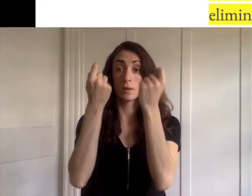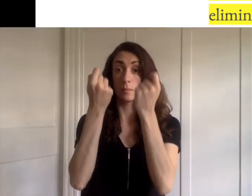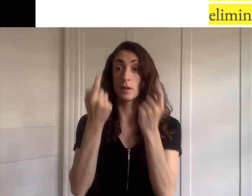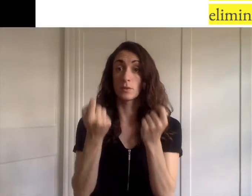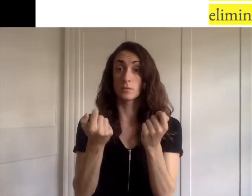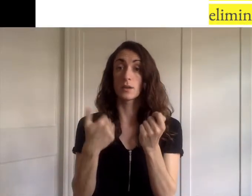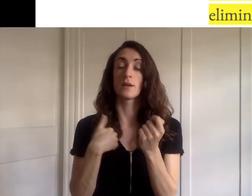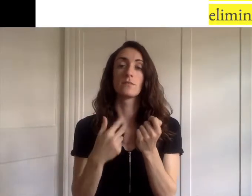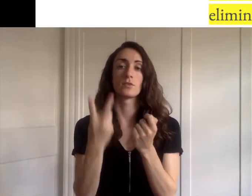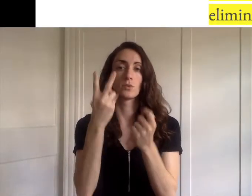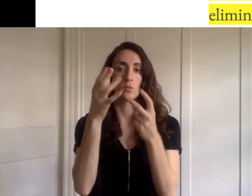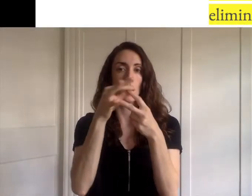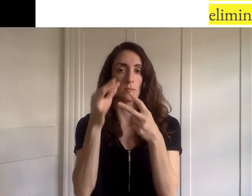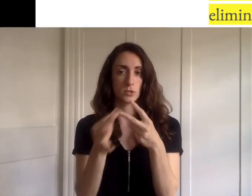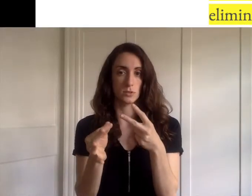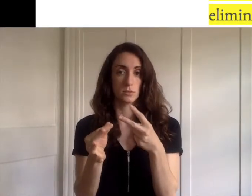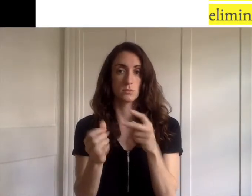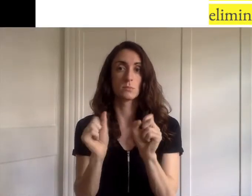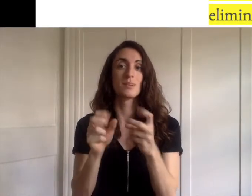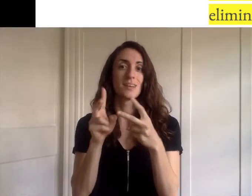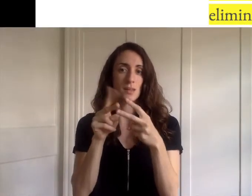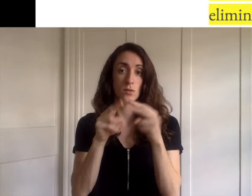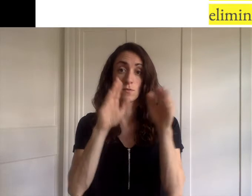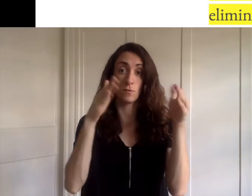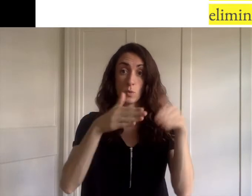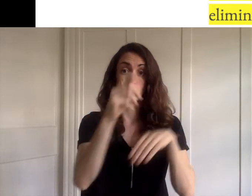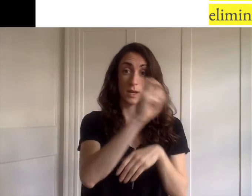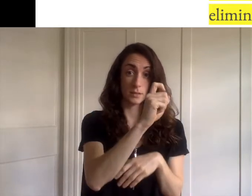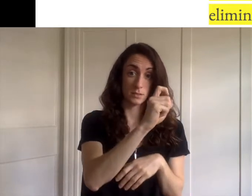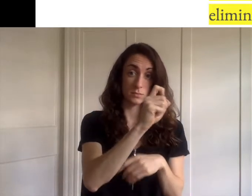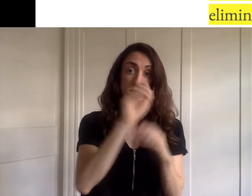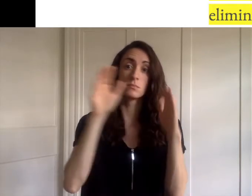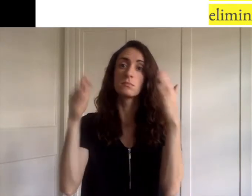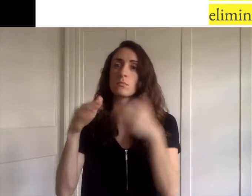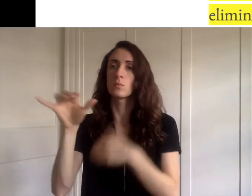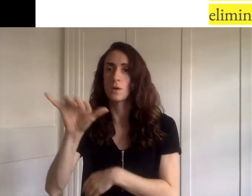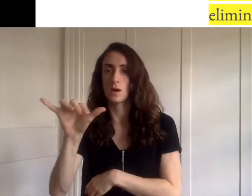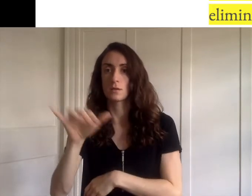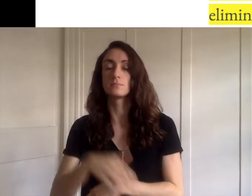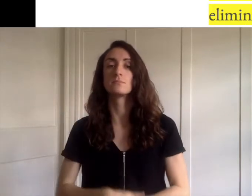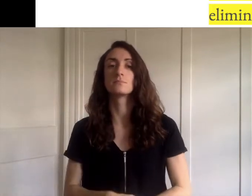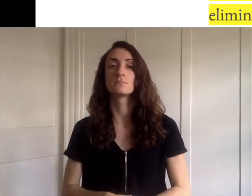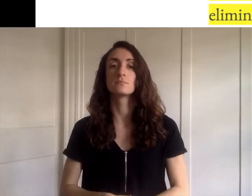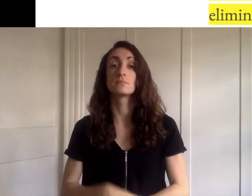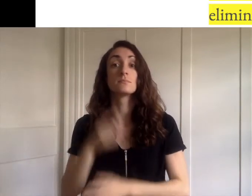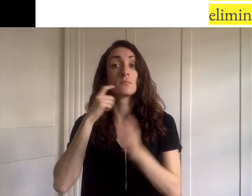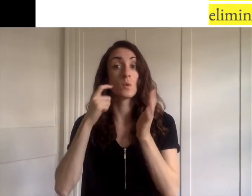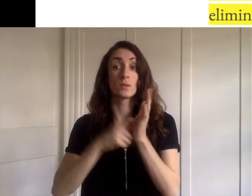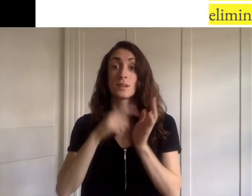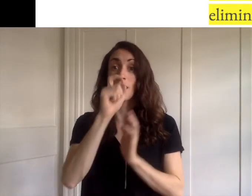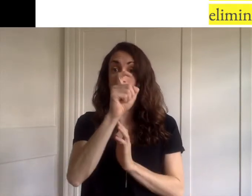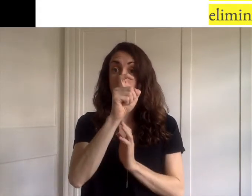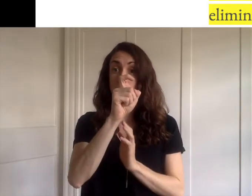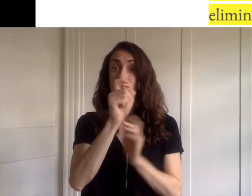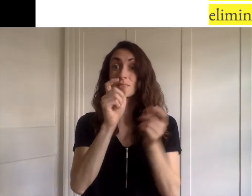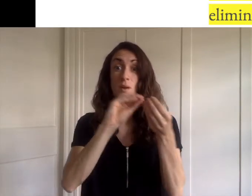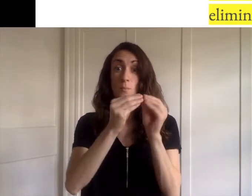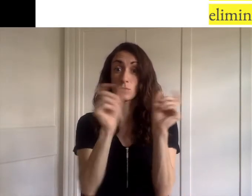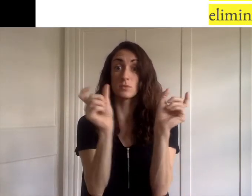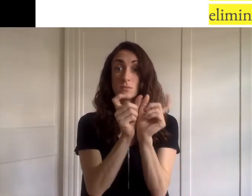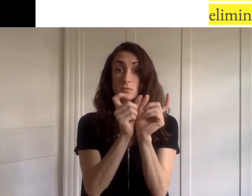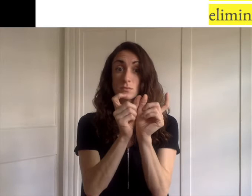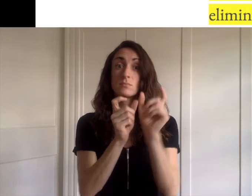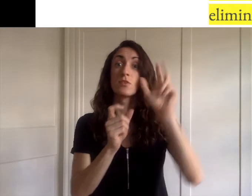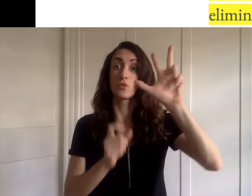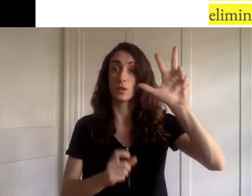So for elimination, remember, we can focus on the x terms or the y terms. So here the coefficients on the x terms are 3 and